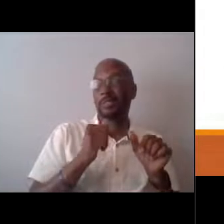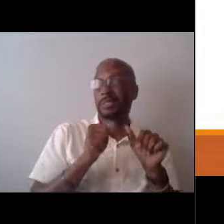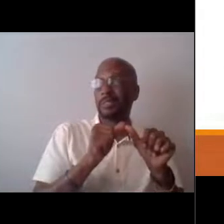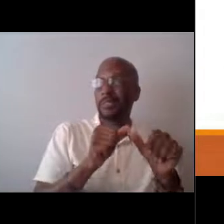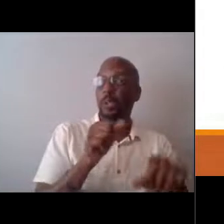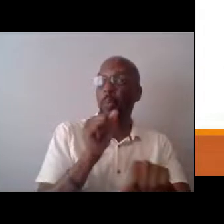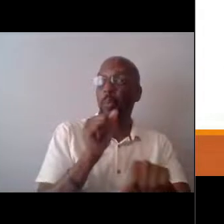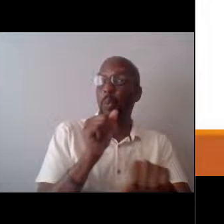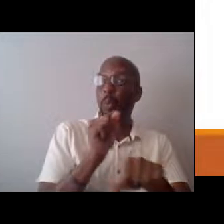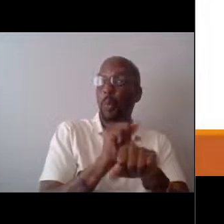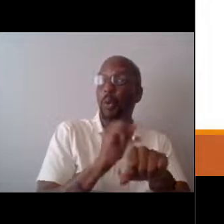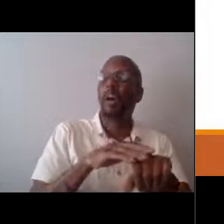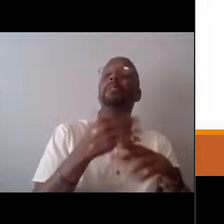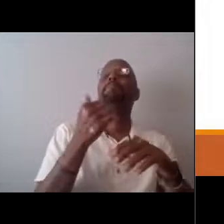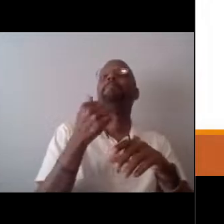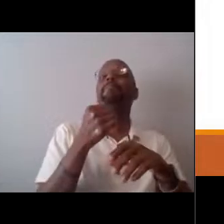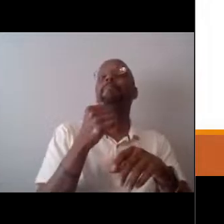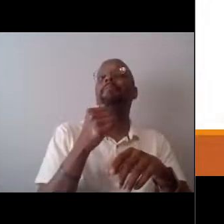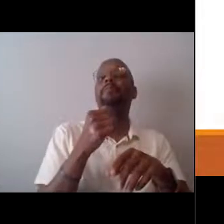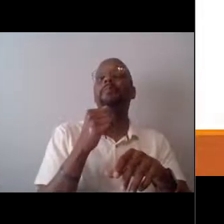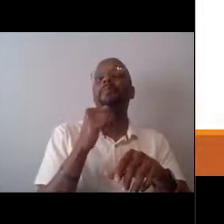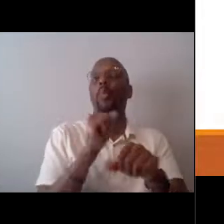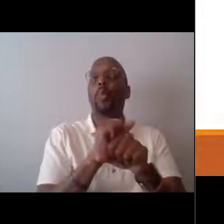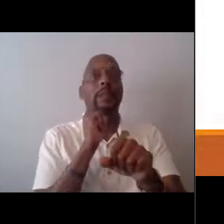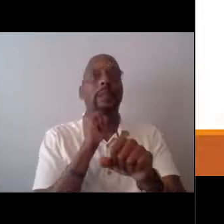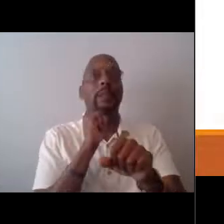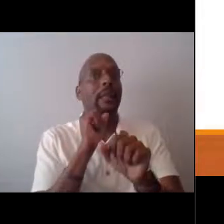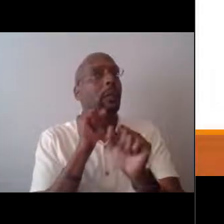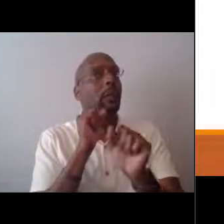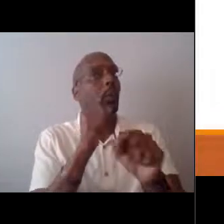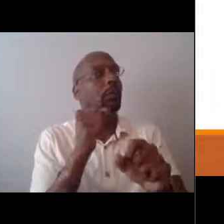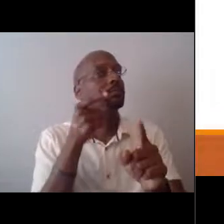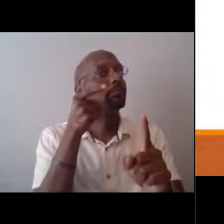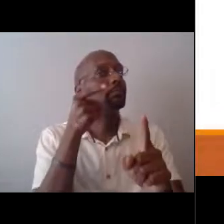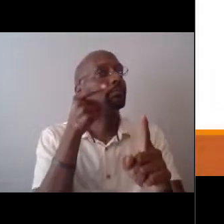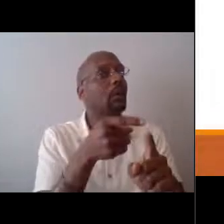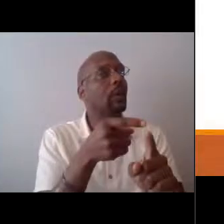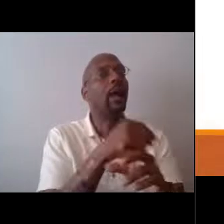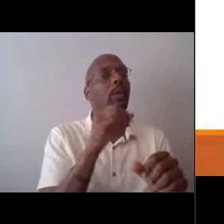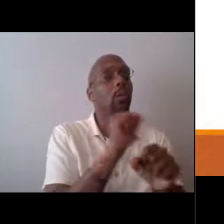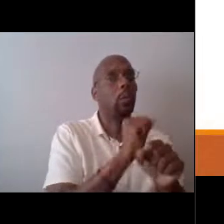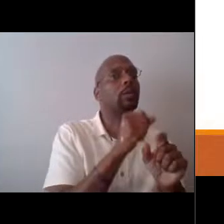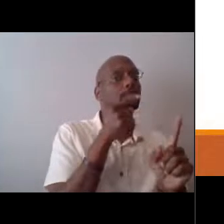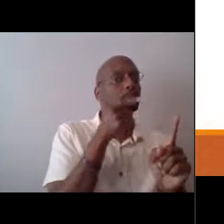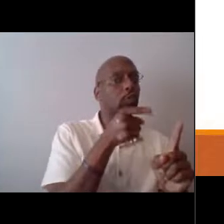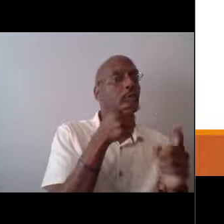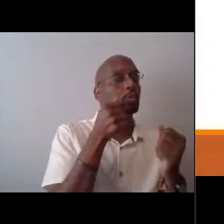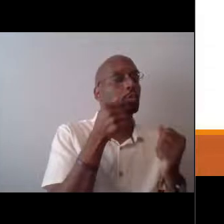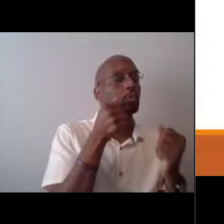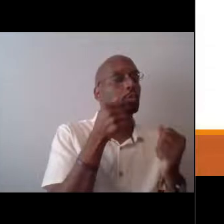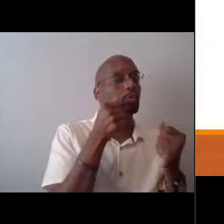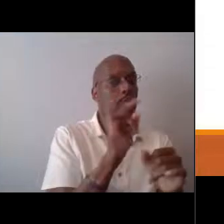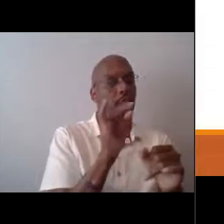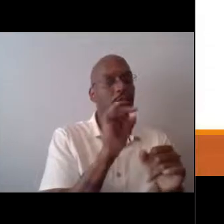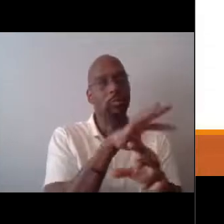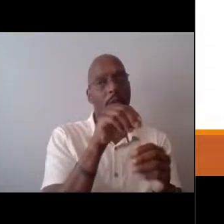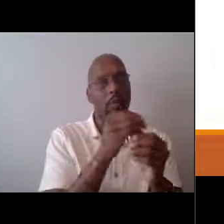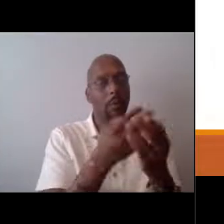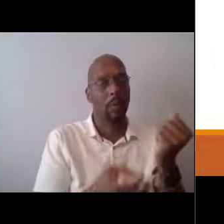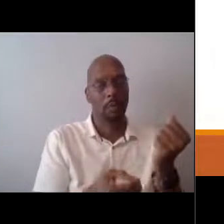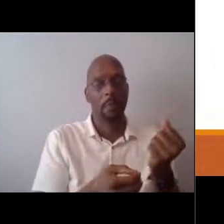to non-work destinations piece, and we're seeking public and stakeholder input on all of those pieces. But here's what it looks